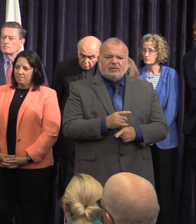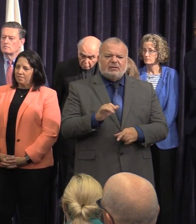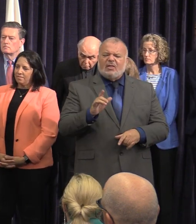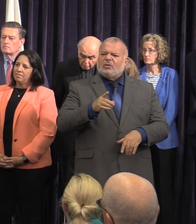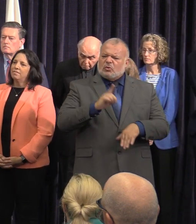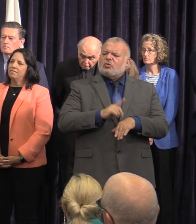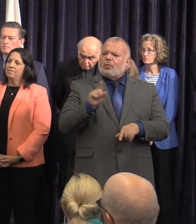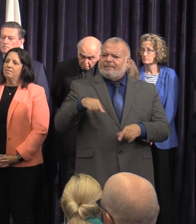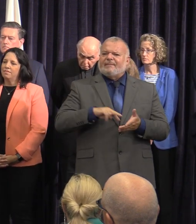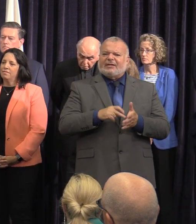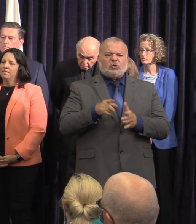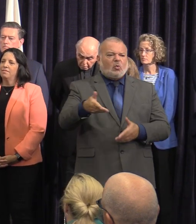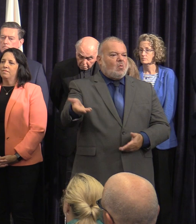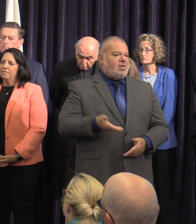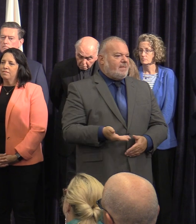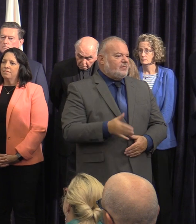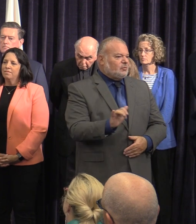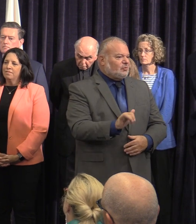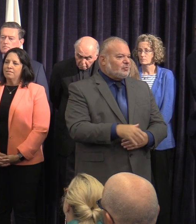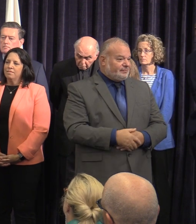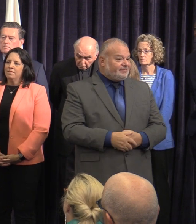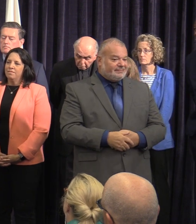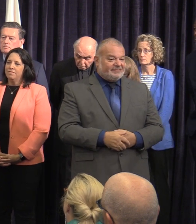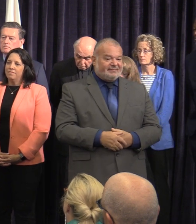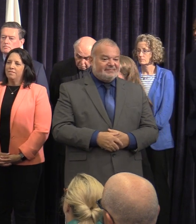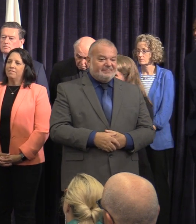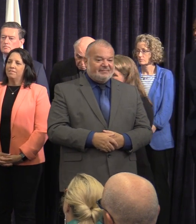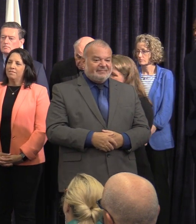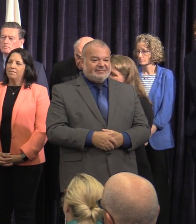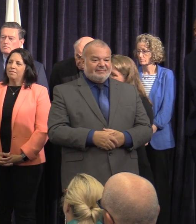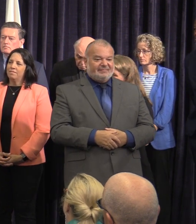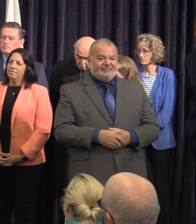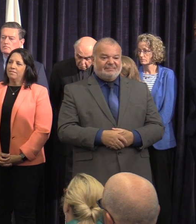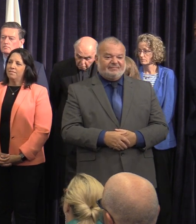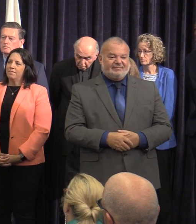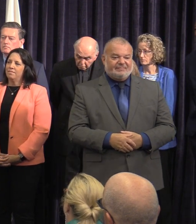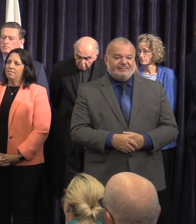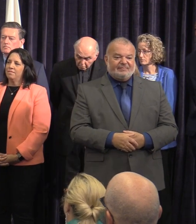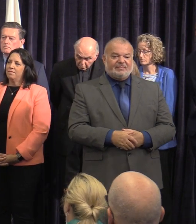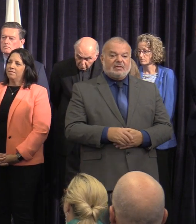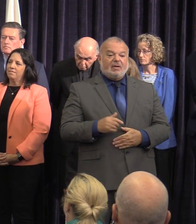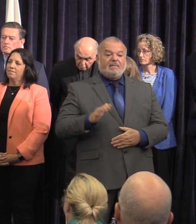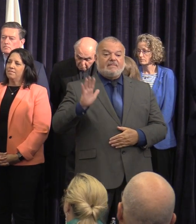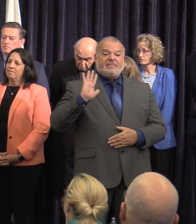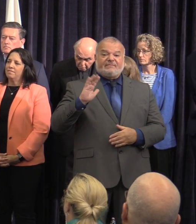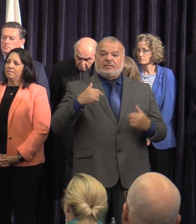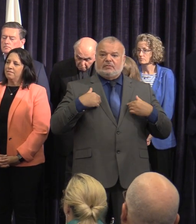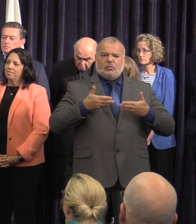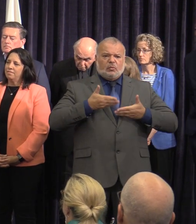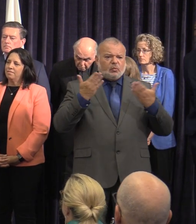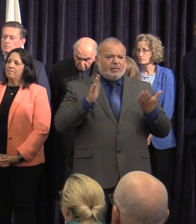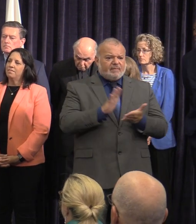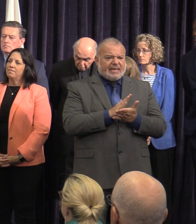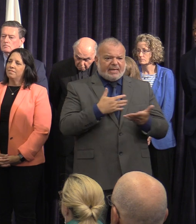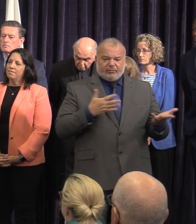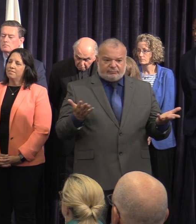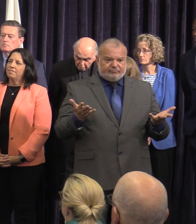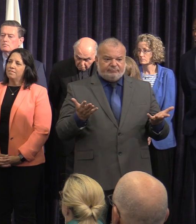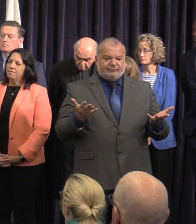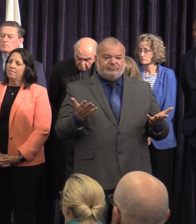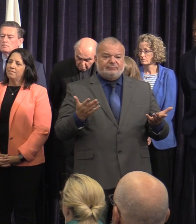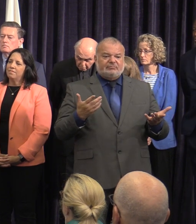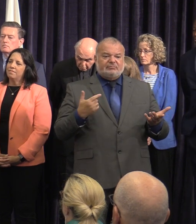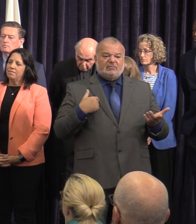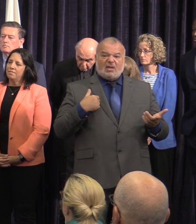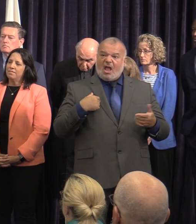comes after us. I was undocumented before, not because I want to, but because the